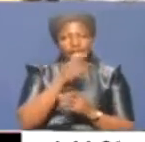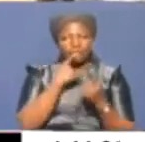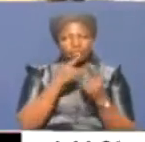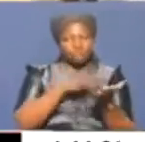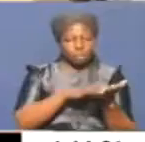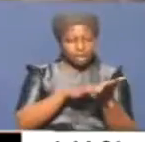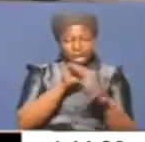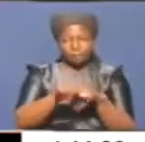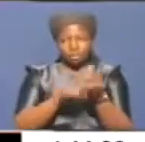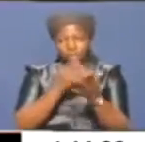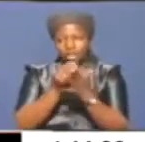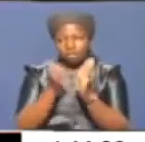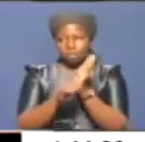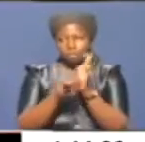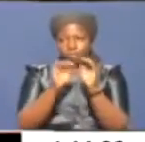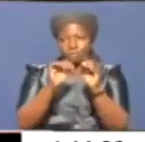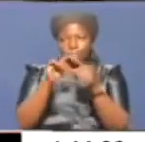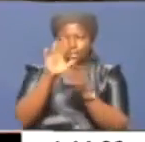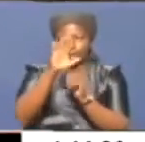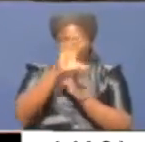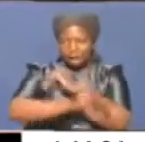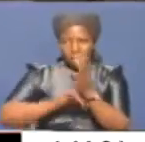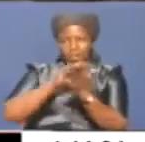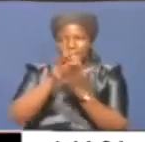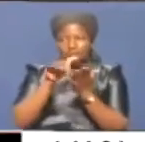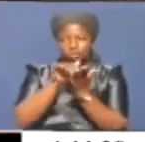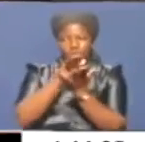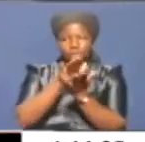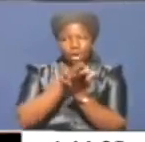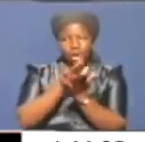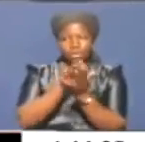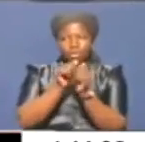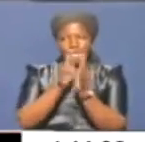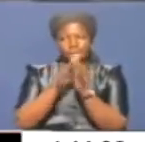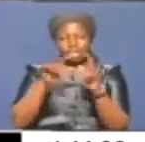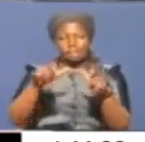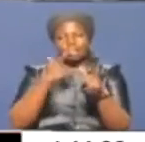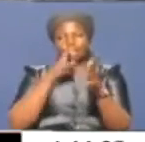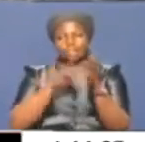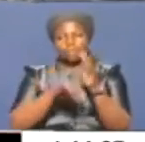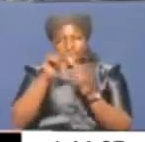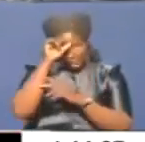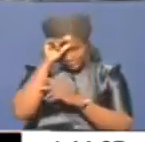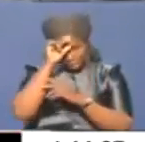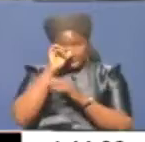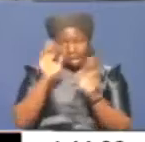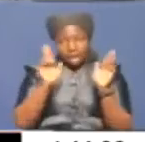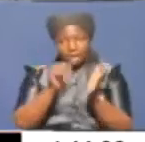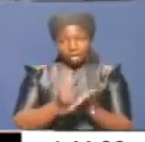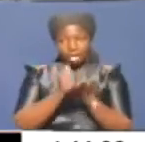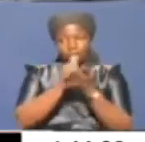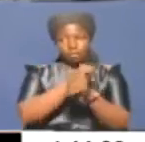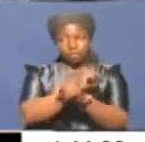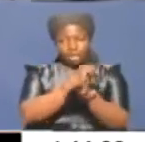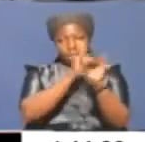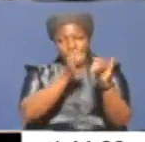although the country's central bank and state media have signaled that the government is ready to help protect individual citizens